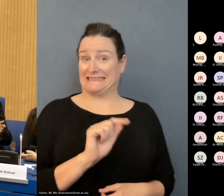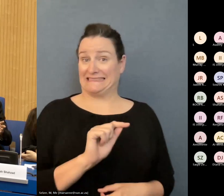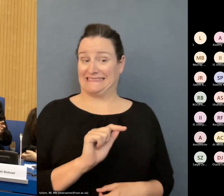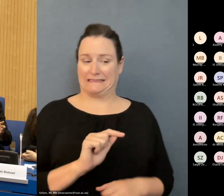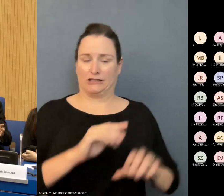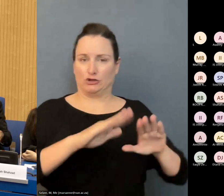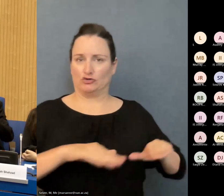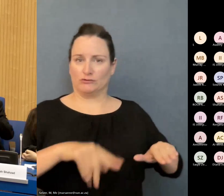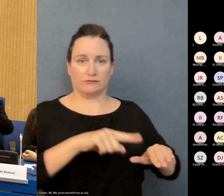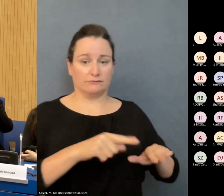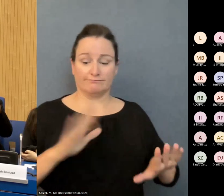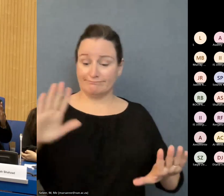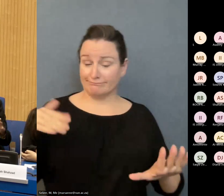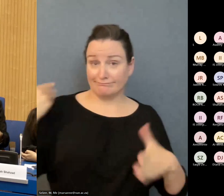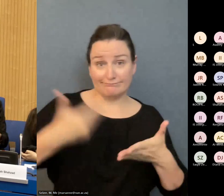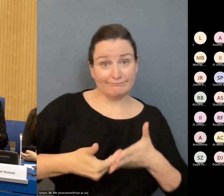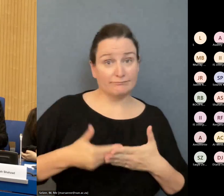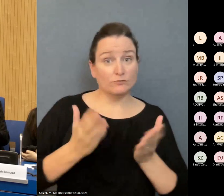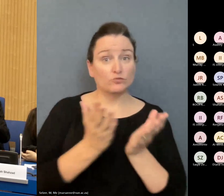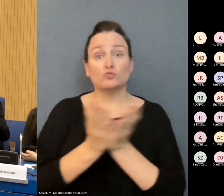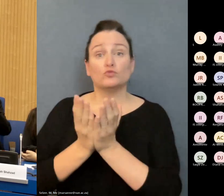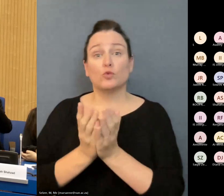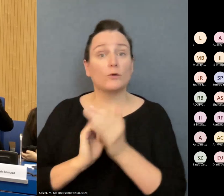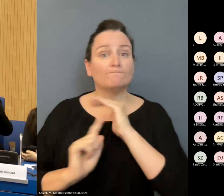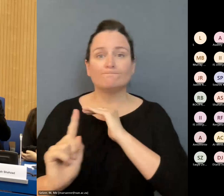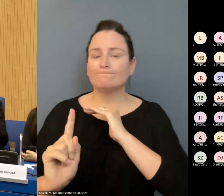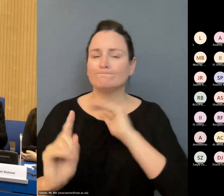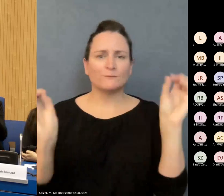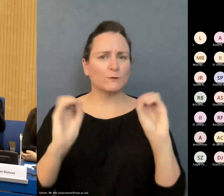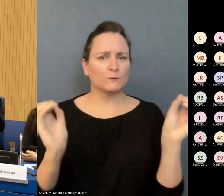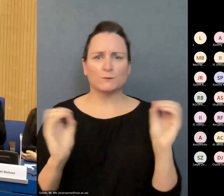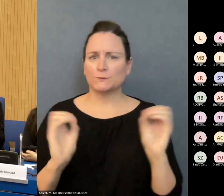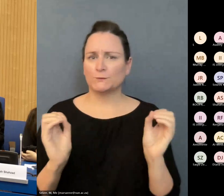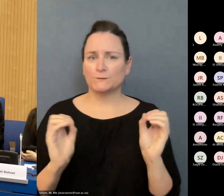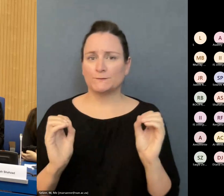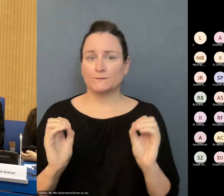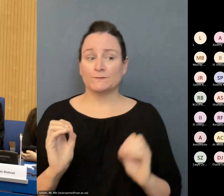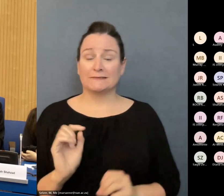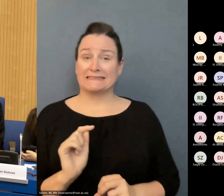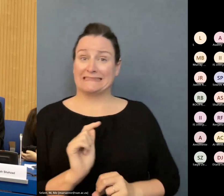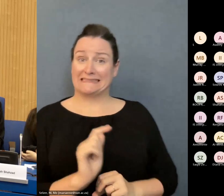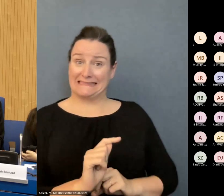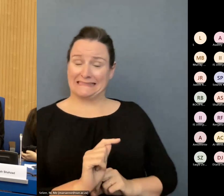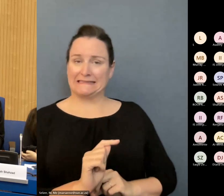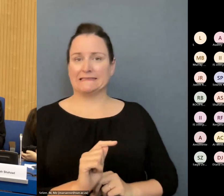school. They need to be trained, systematized into going into a school,